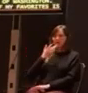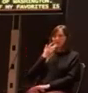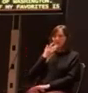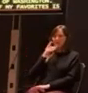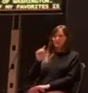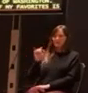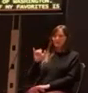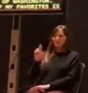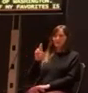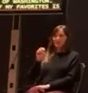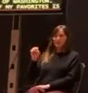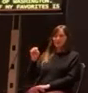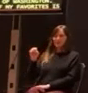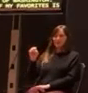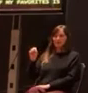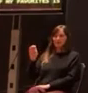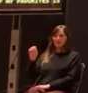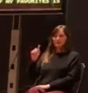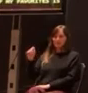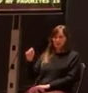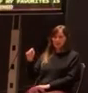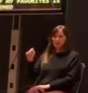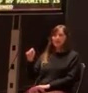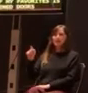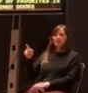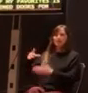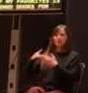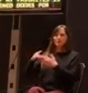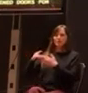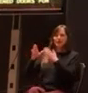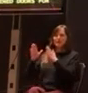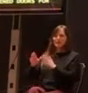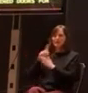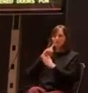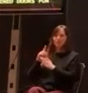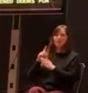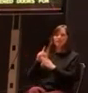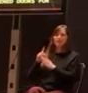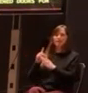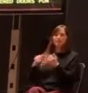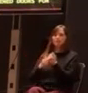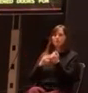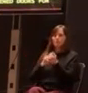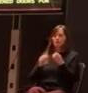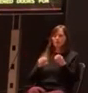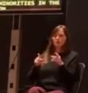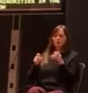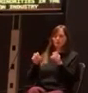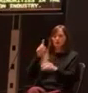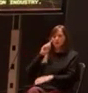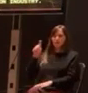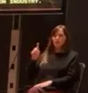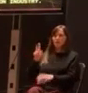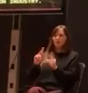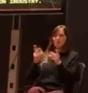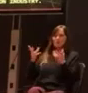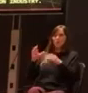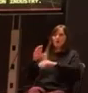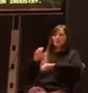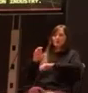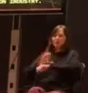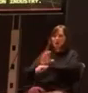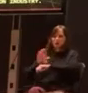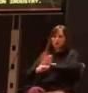who opened doors for women and minorities in the construction industry. He led